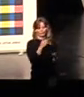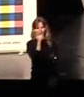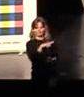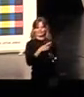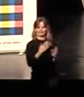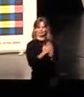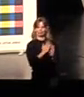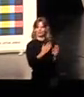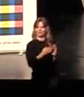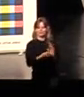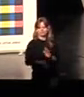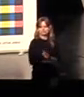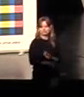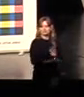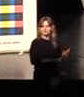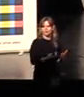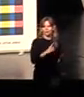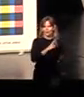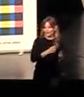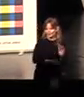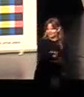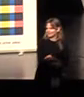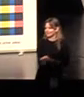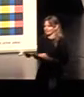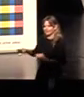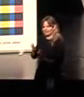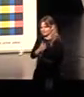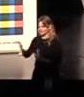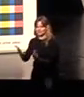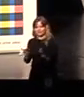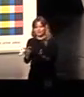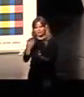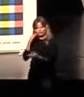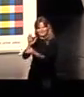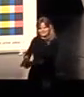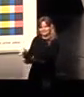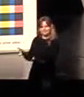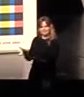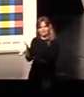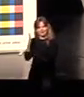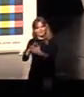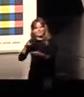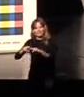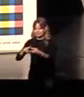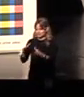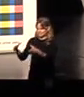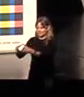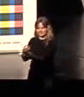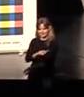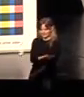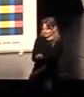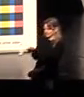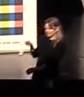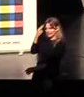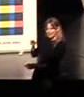en and giving to do the extreme right race ist some times versus party's reely de neem of